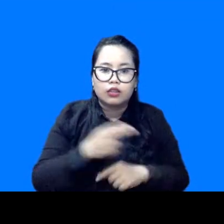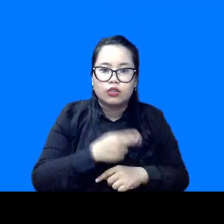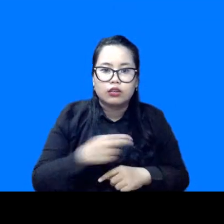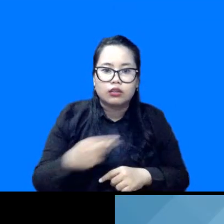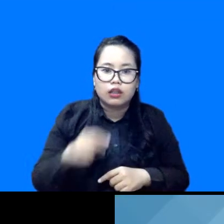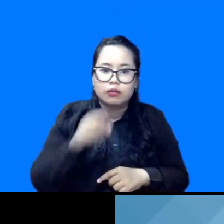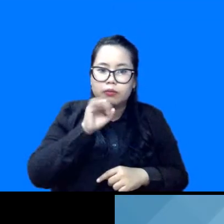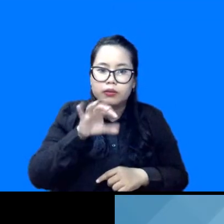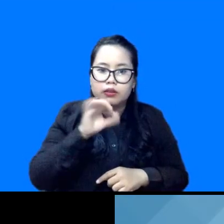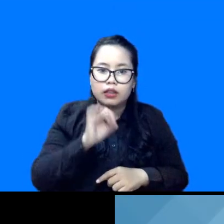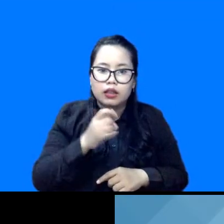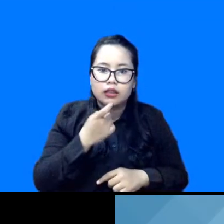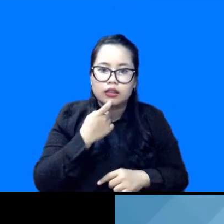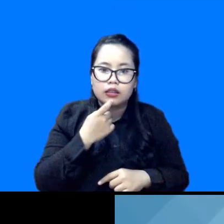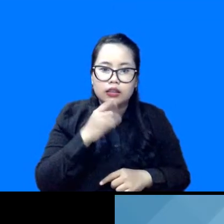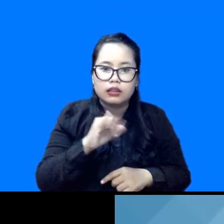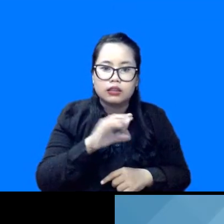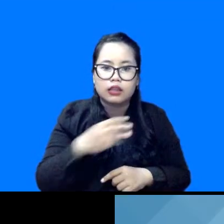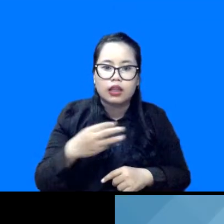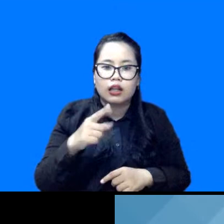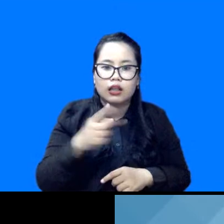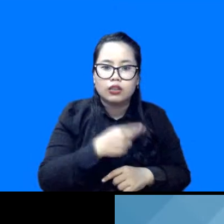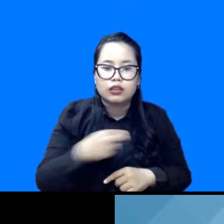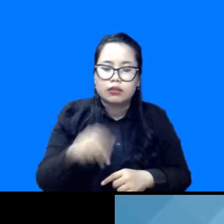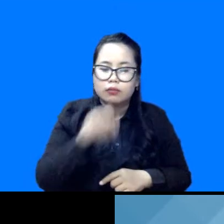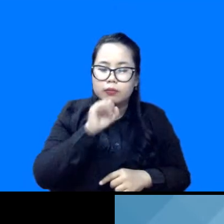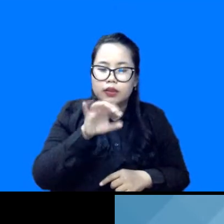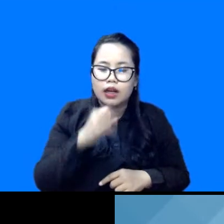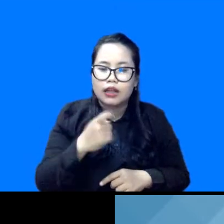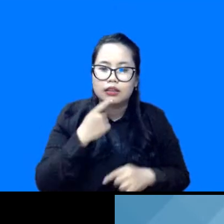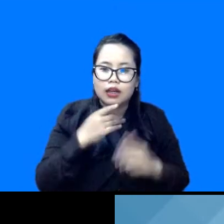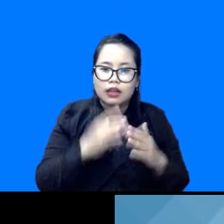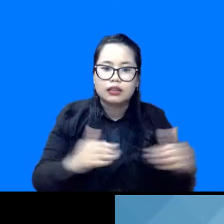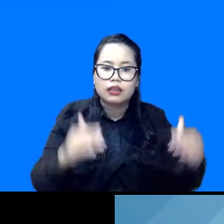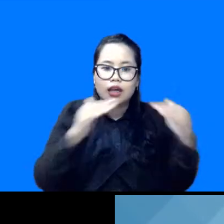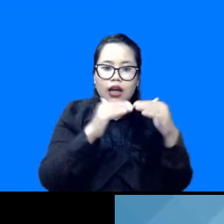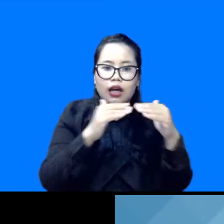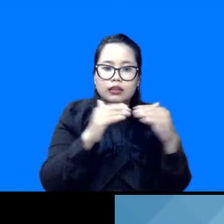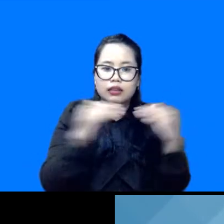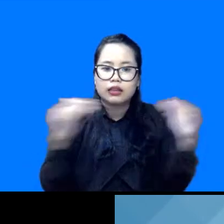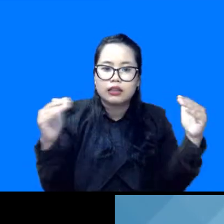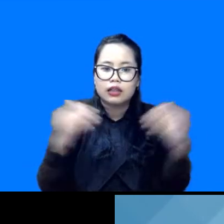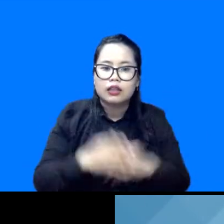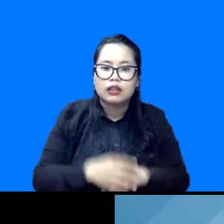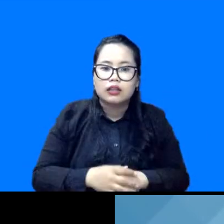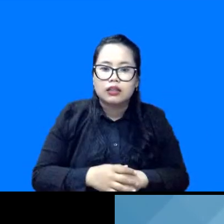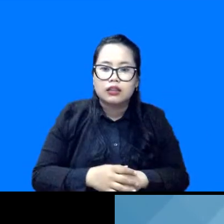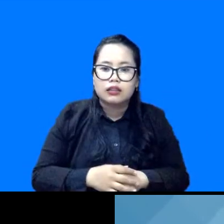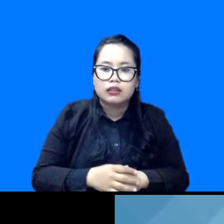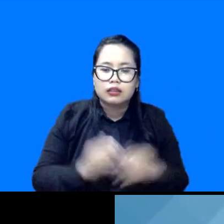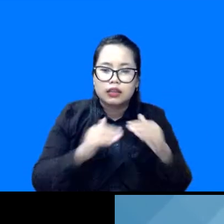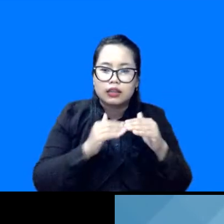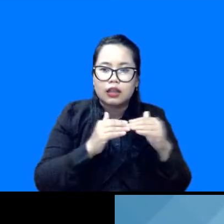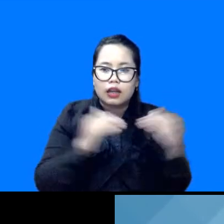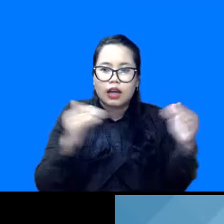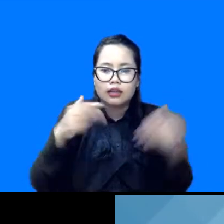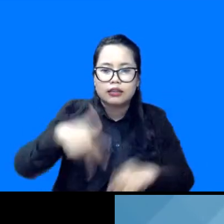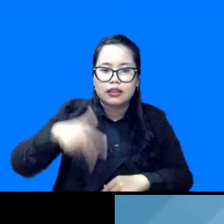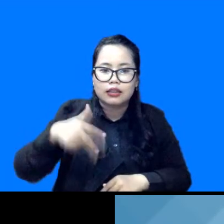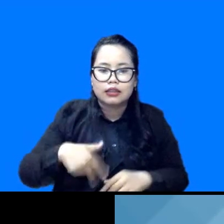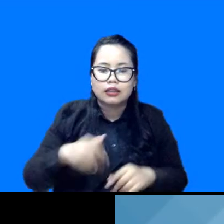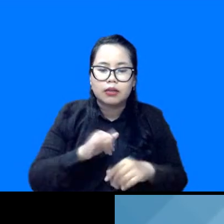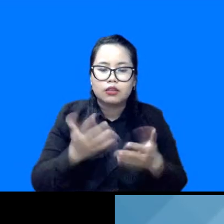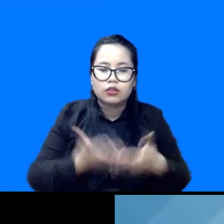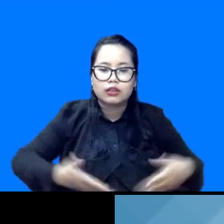inclusion in energy transition in ASEAN. So as we know that maybe in the national level,